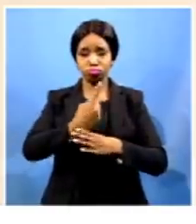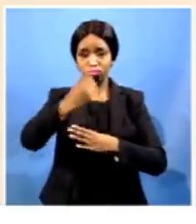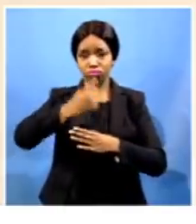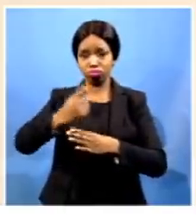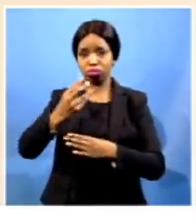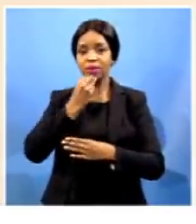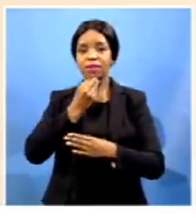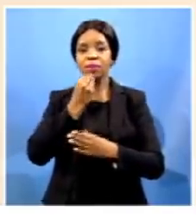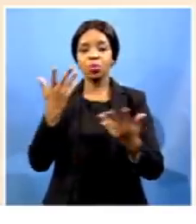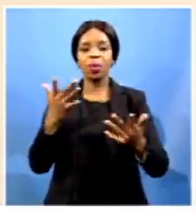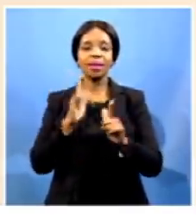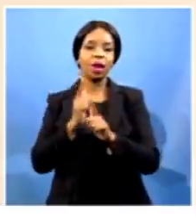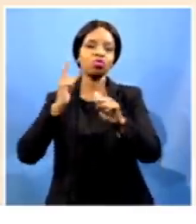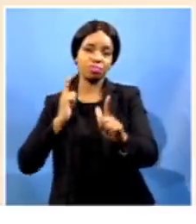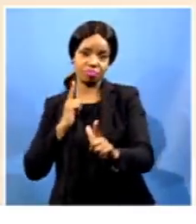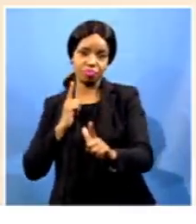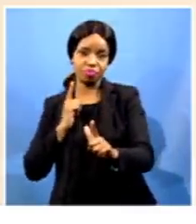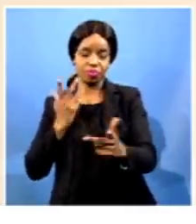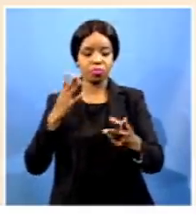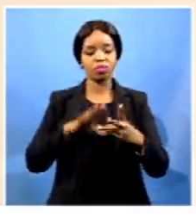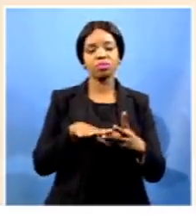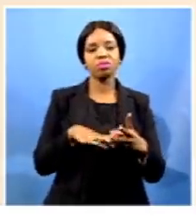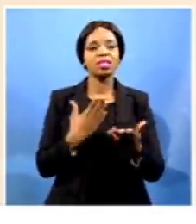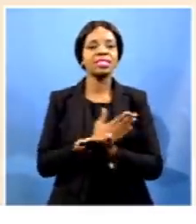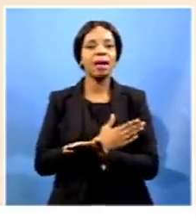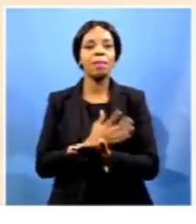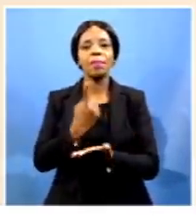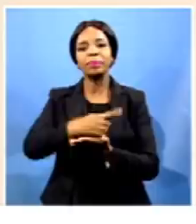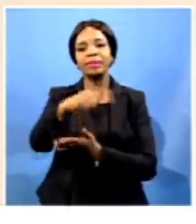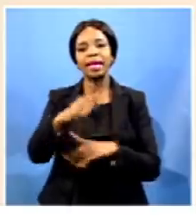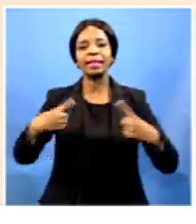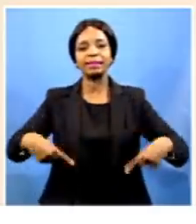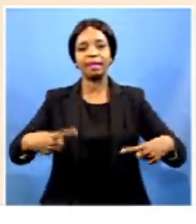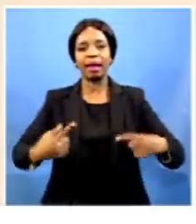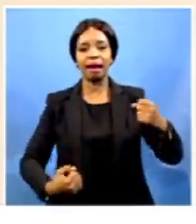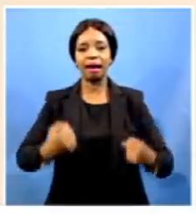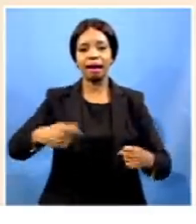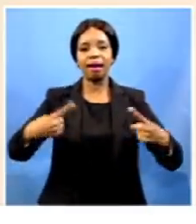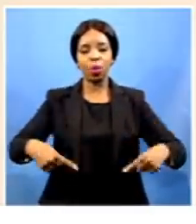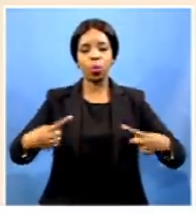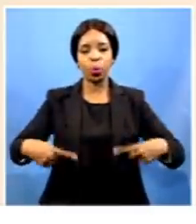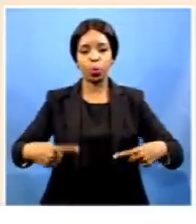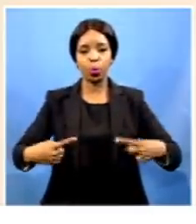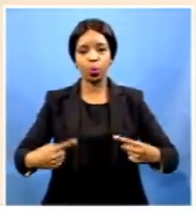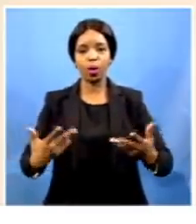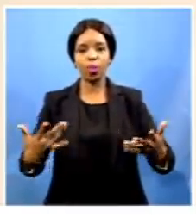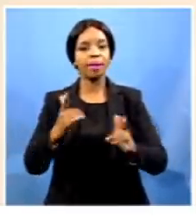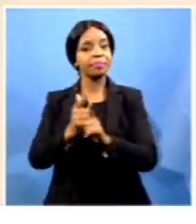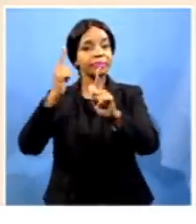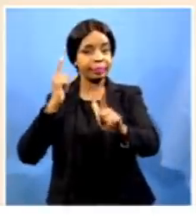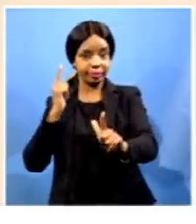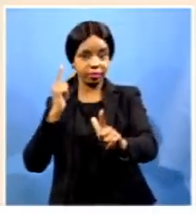township-based. We're looking at those guys who are selling tires in the townships. We're looking at those guys who are running small